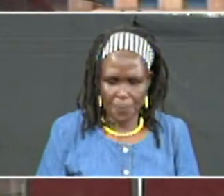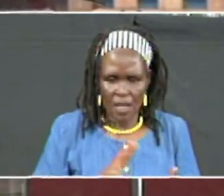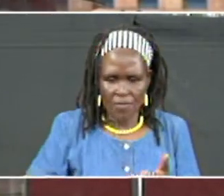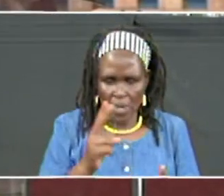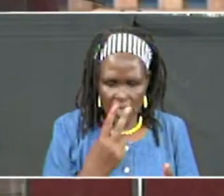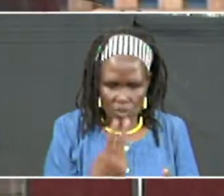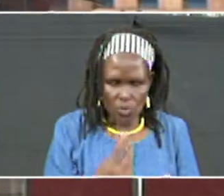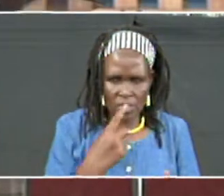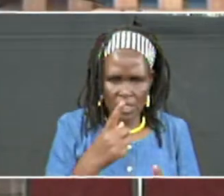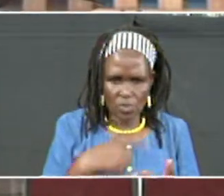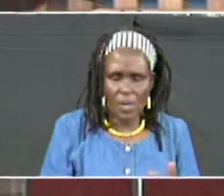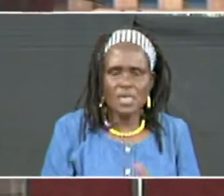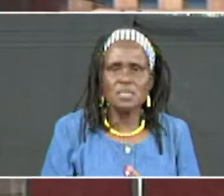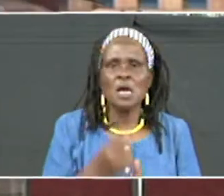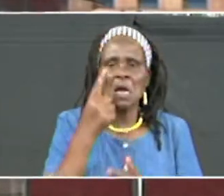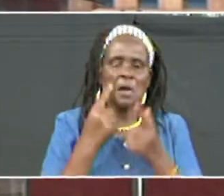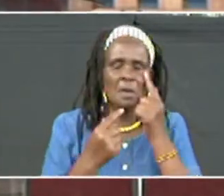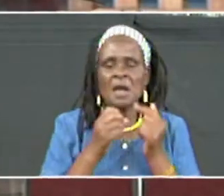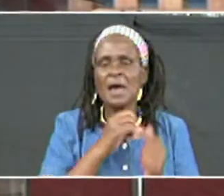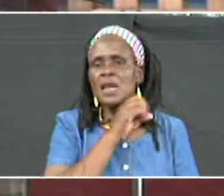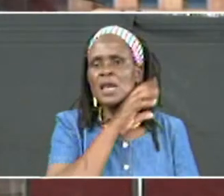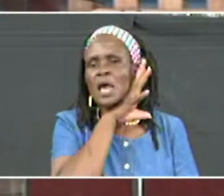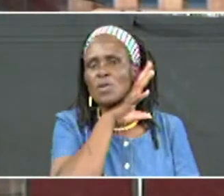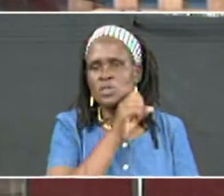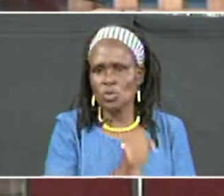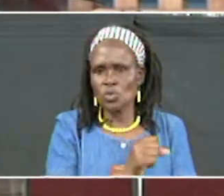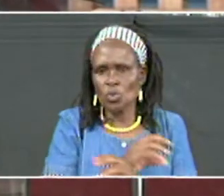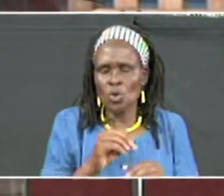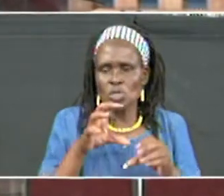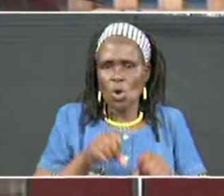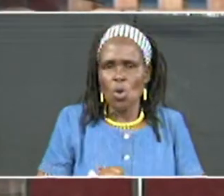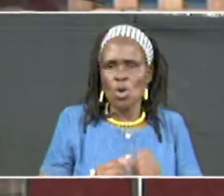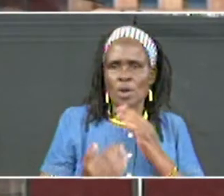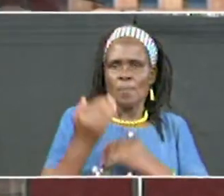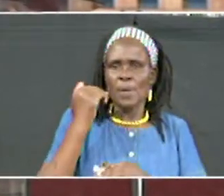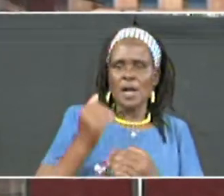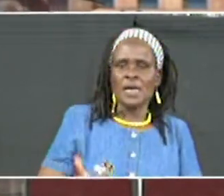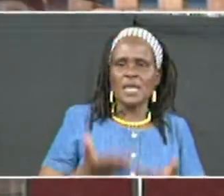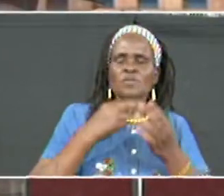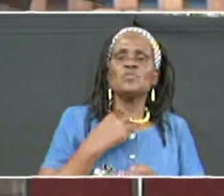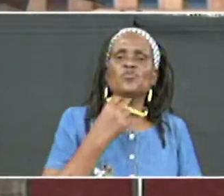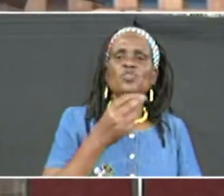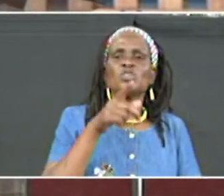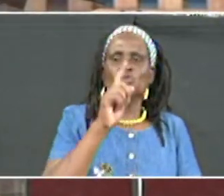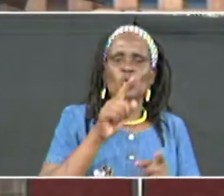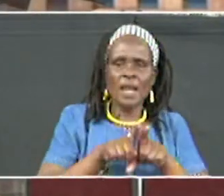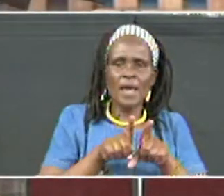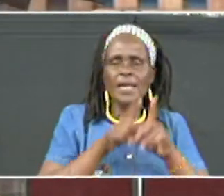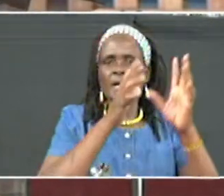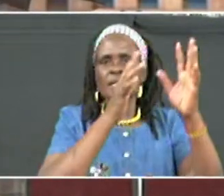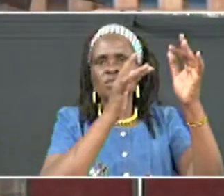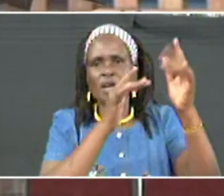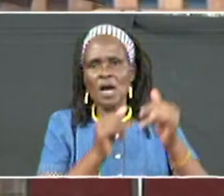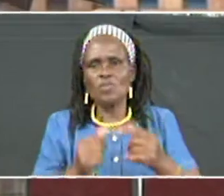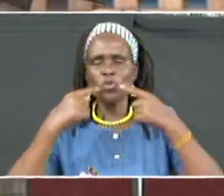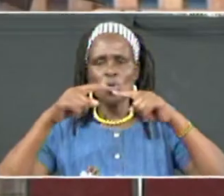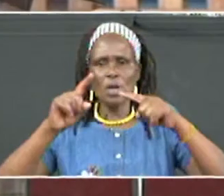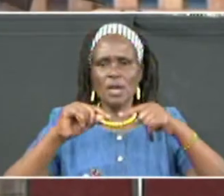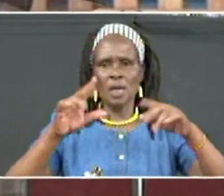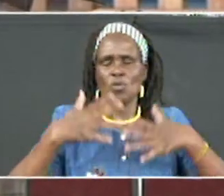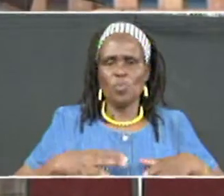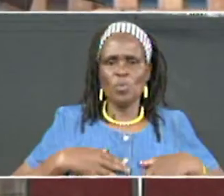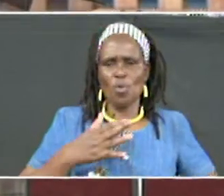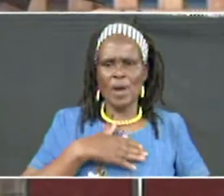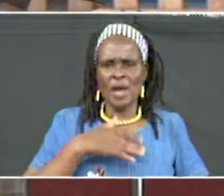this: cry aloud, do not hold back. Lift up your voice like a trumpet. Declare to my people their